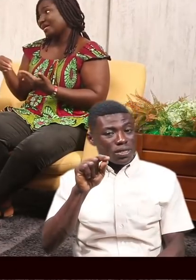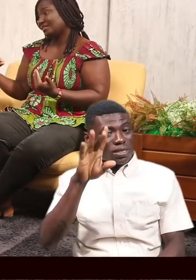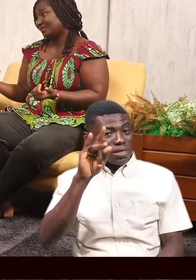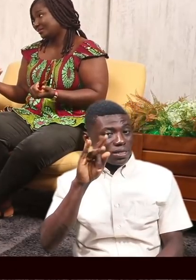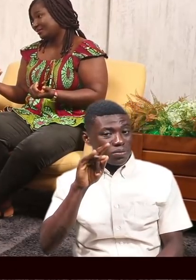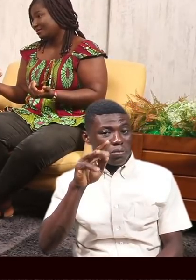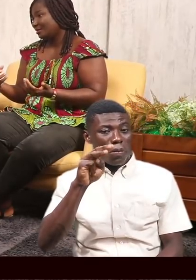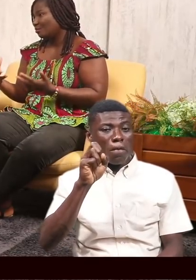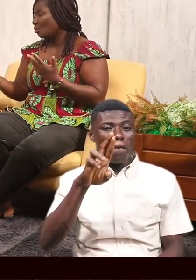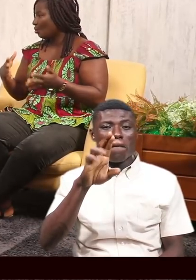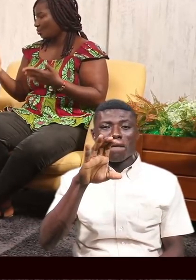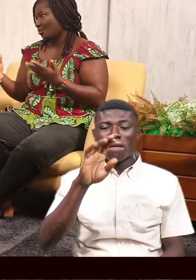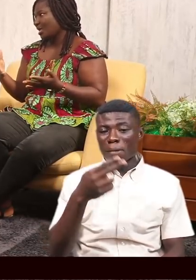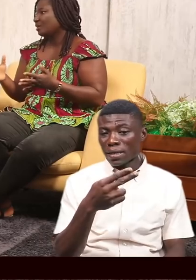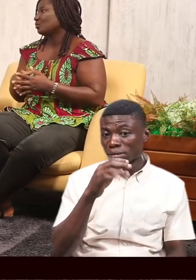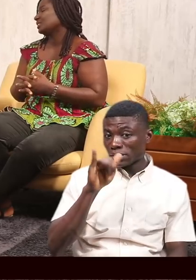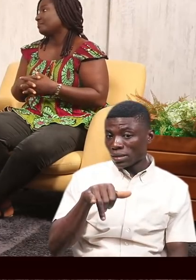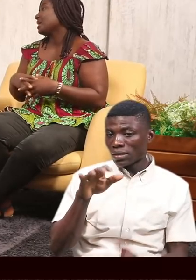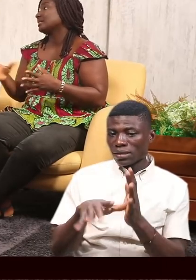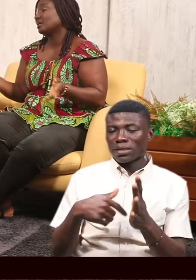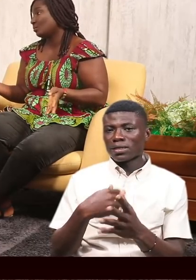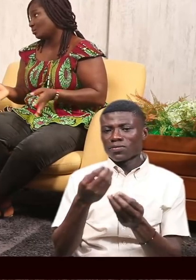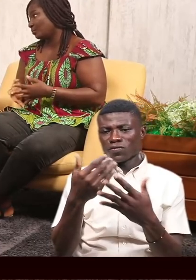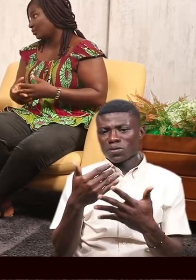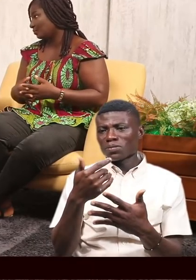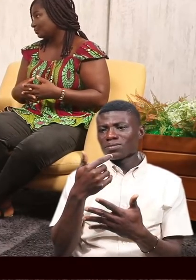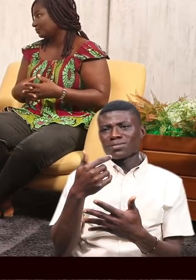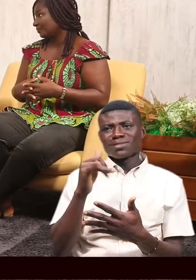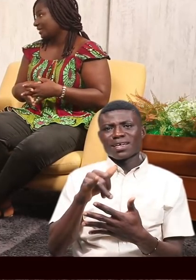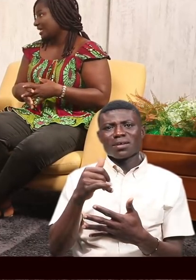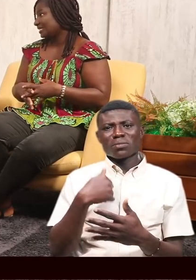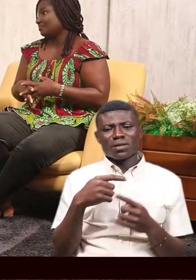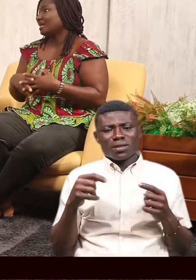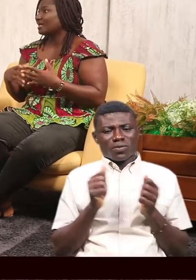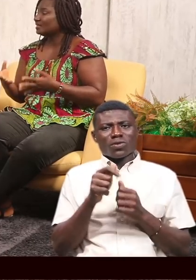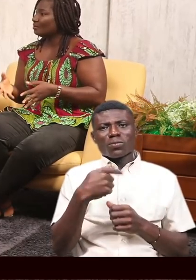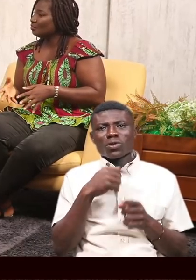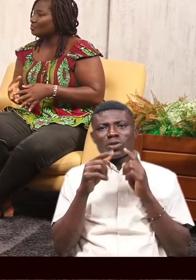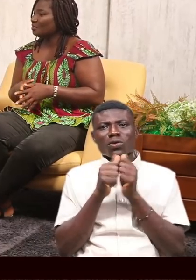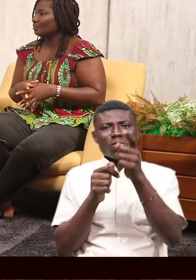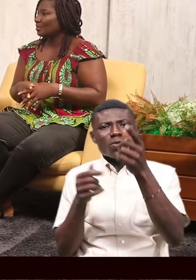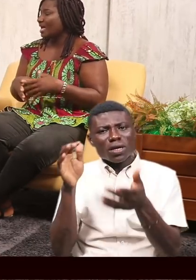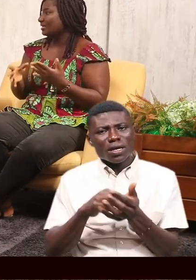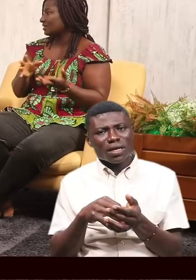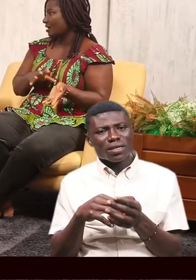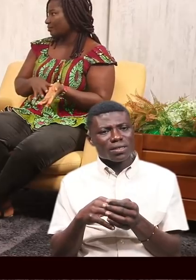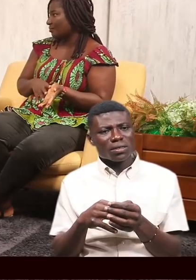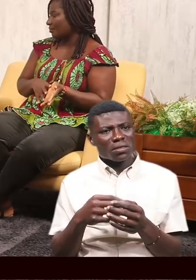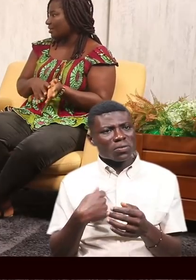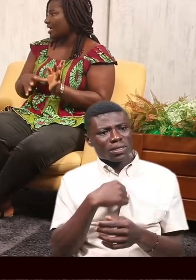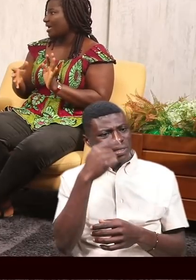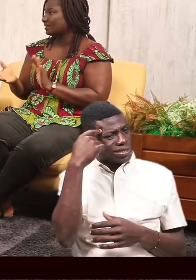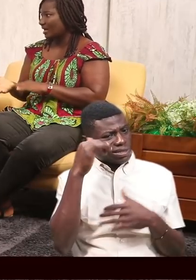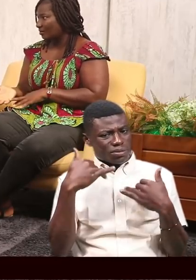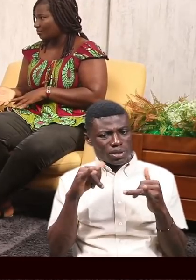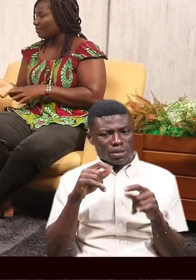2017-18 March muho ene o se menkasa wo hu biem enti menkasa wo hu biem no